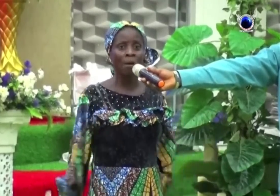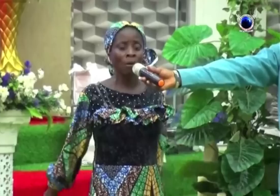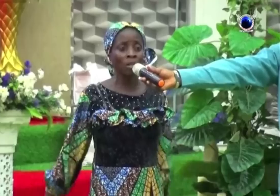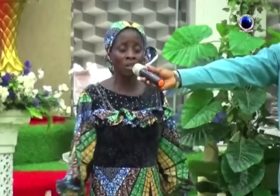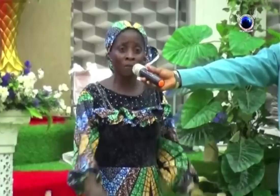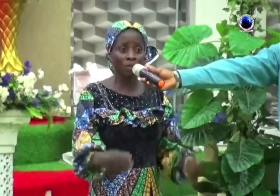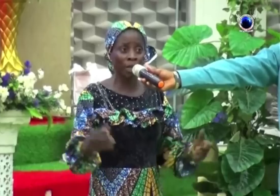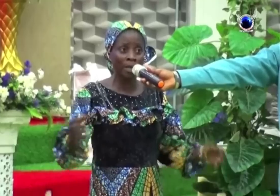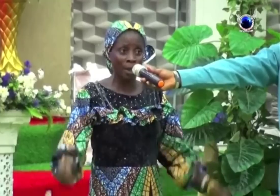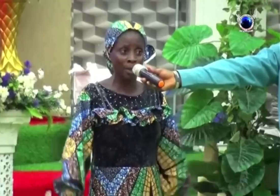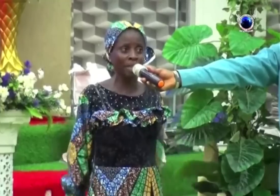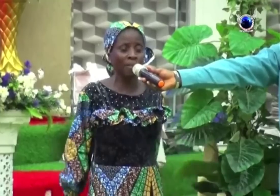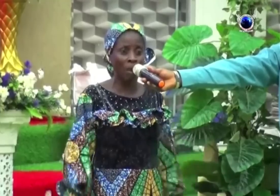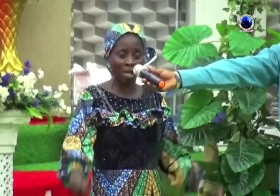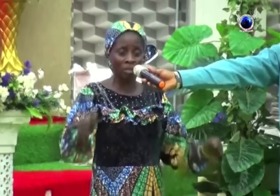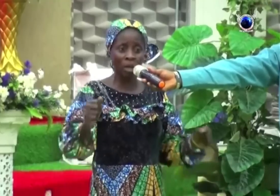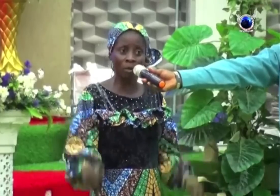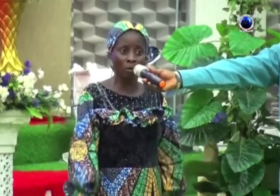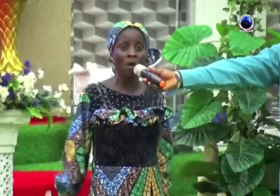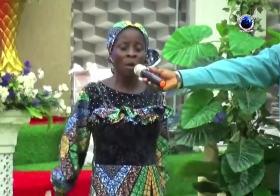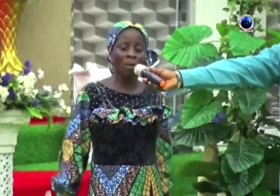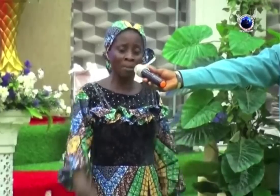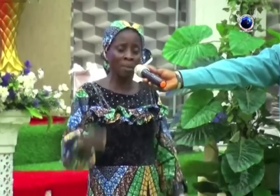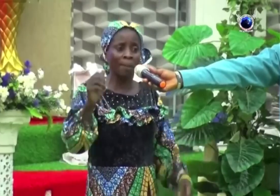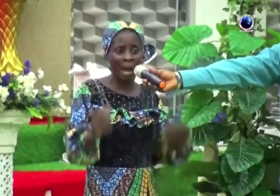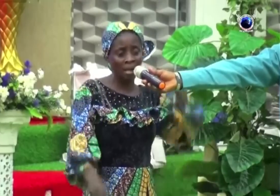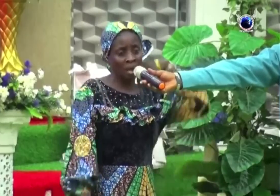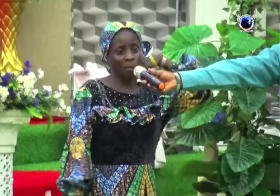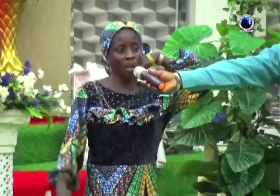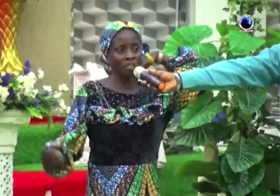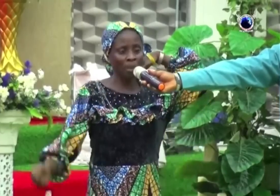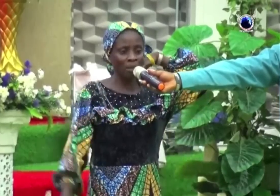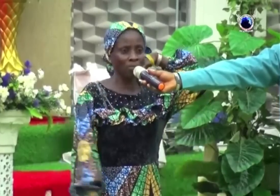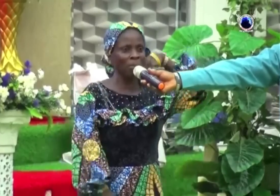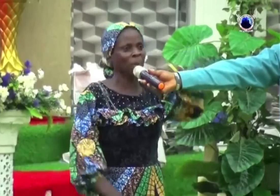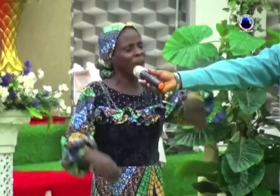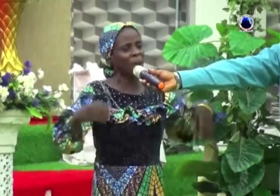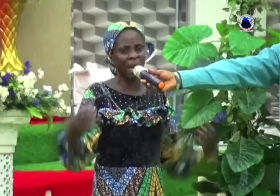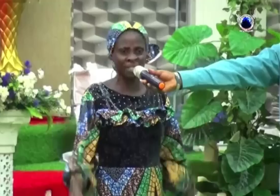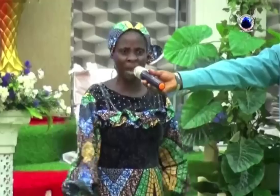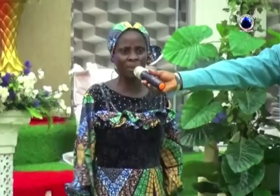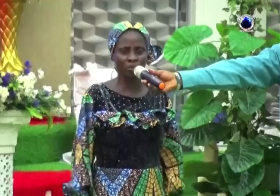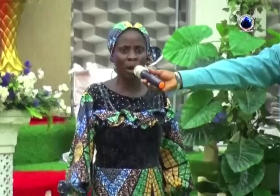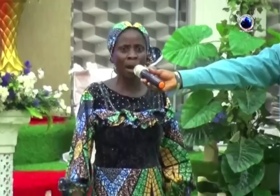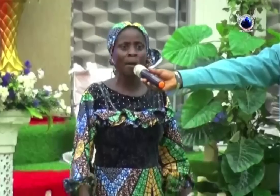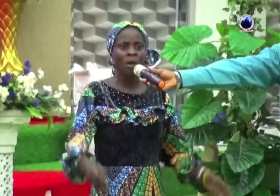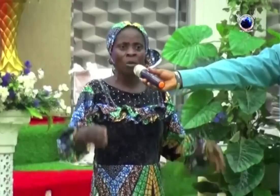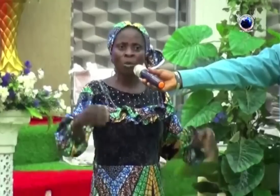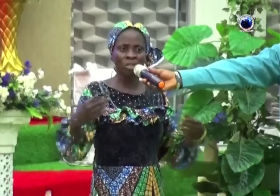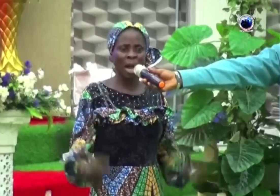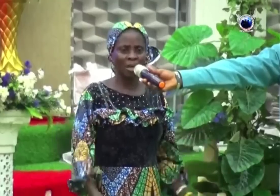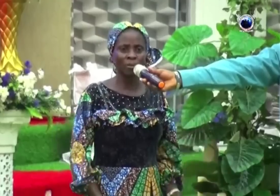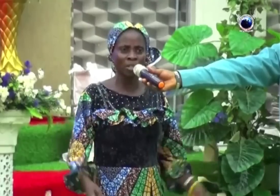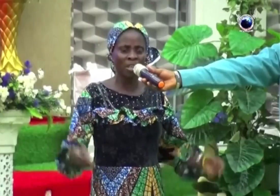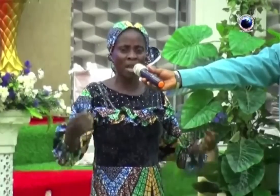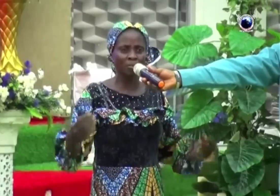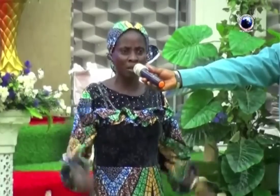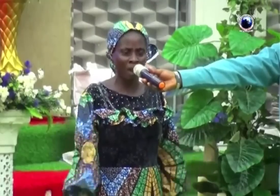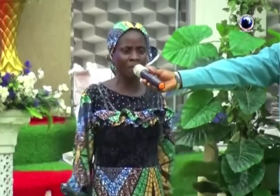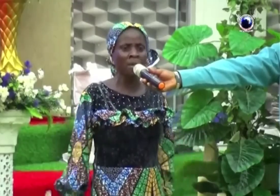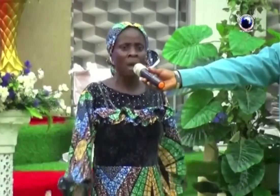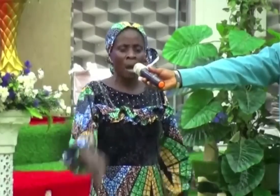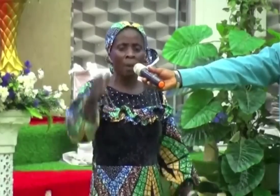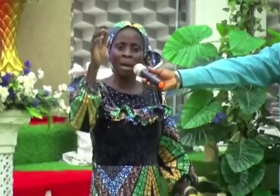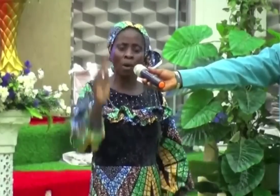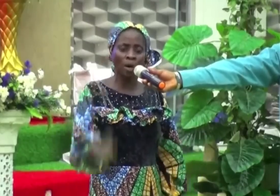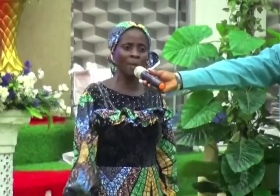gba won ni kin fo soke le meje mo wa yin Olorun logo mo wa baba mo Olorun se gba yi pe mo fe bere ise mi sugbon o si anu mo ni ka igbadura